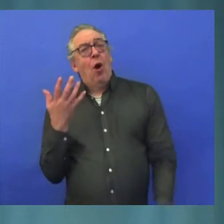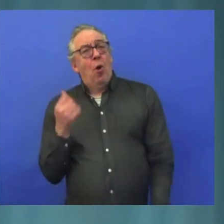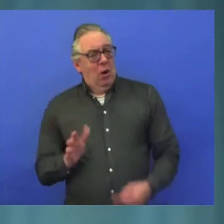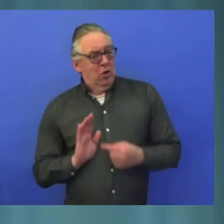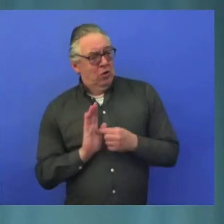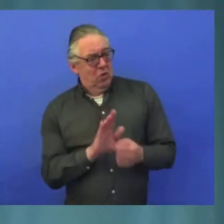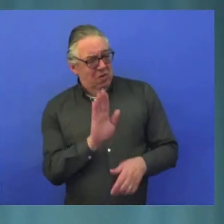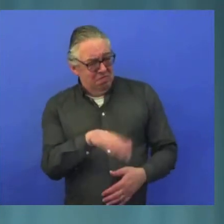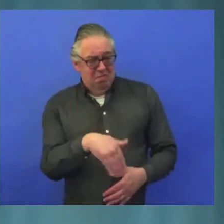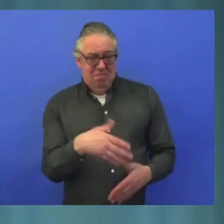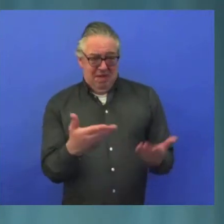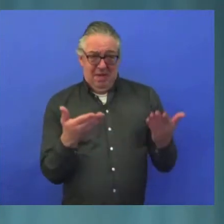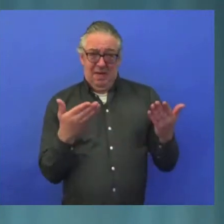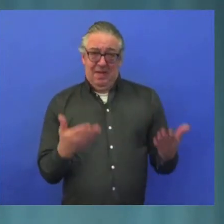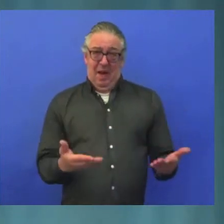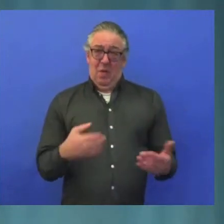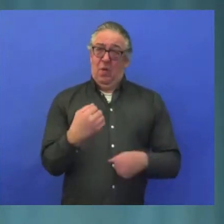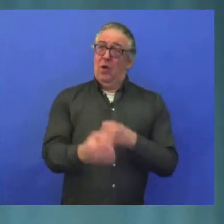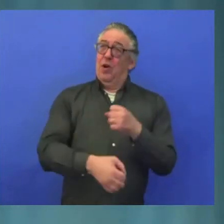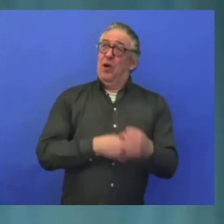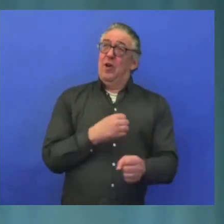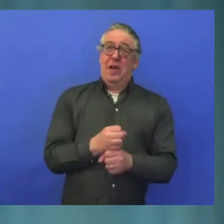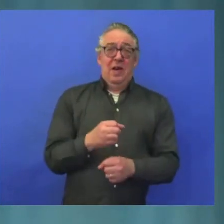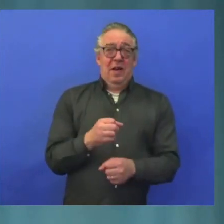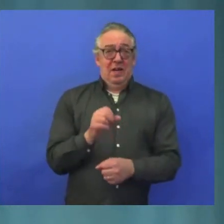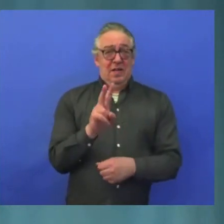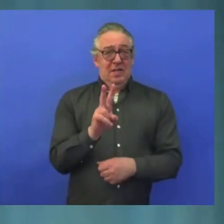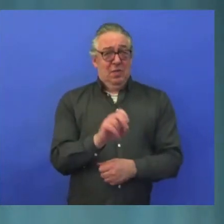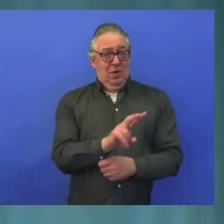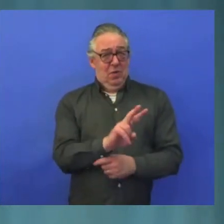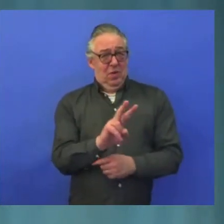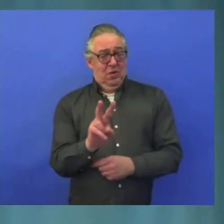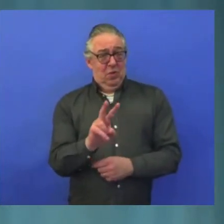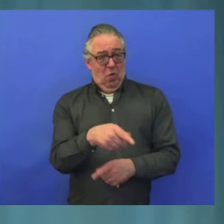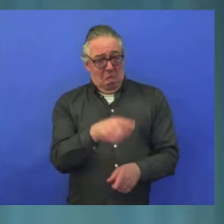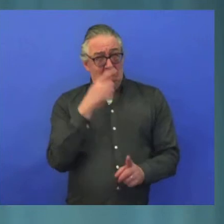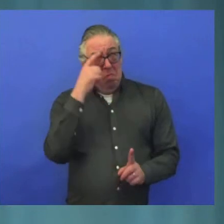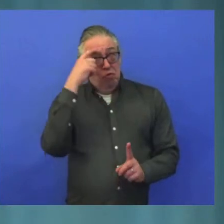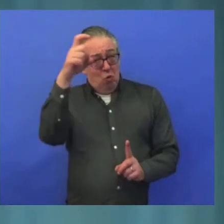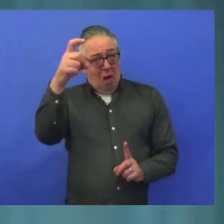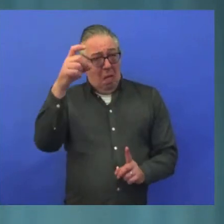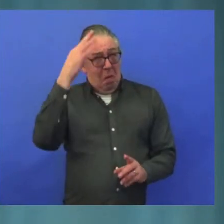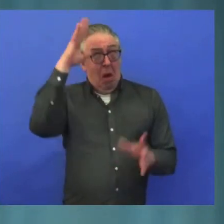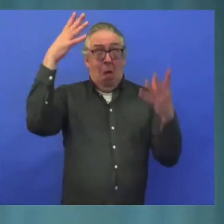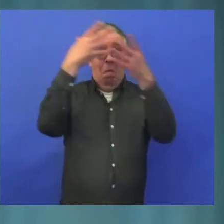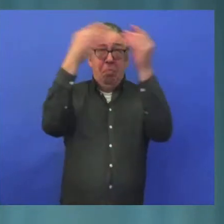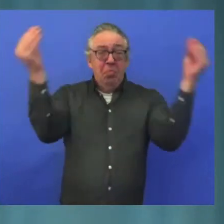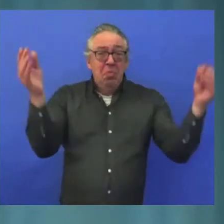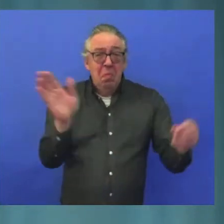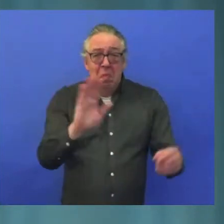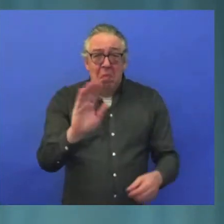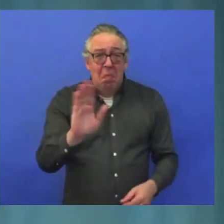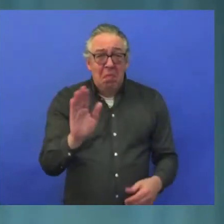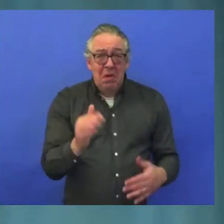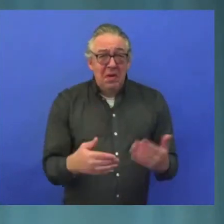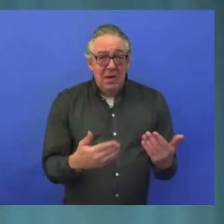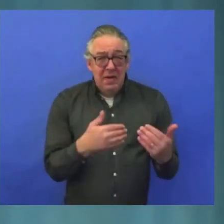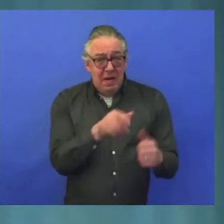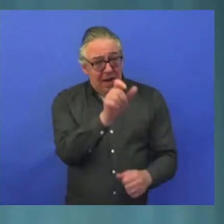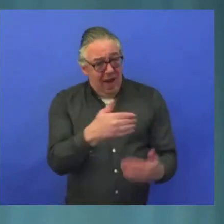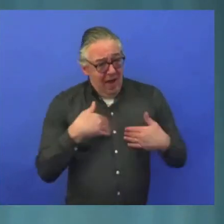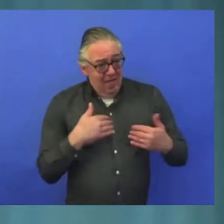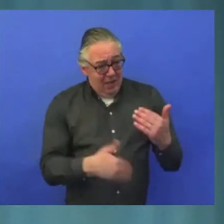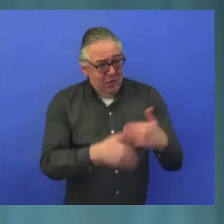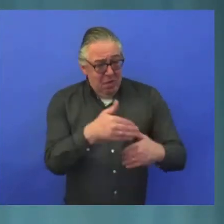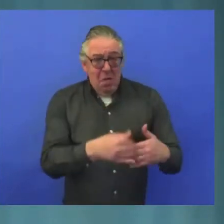to live your dreams also with a disability, and to bring them to, in this case,